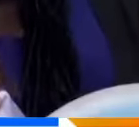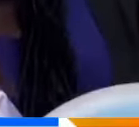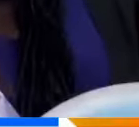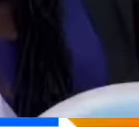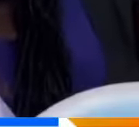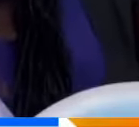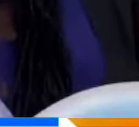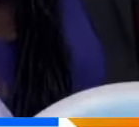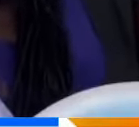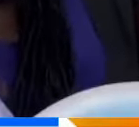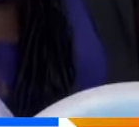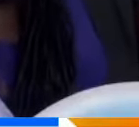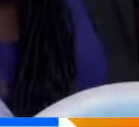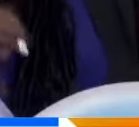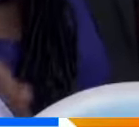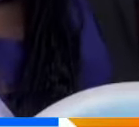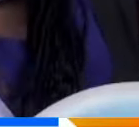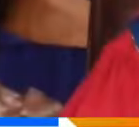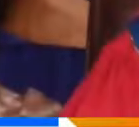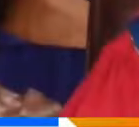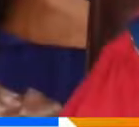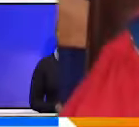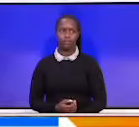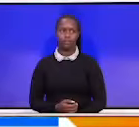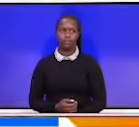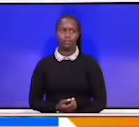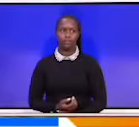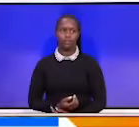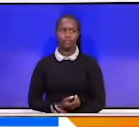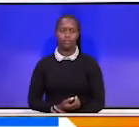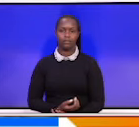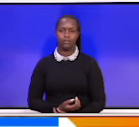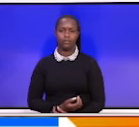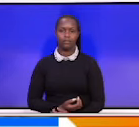Mount Kenya University to continue providing educational